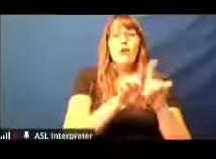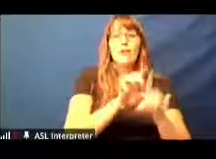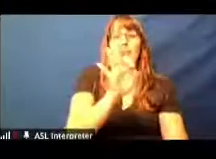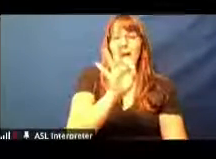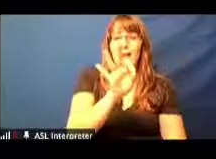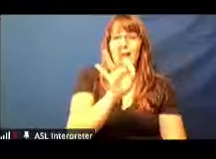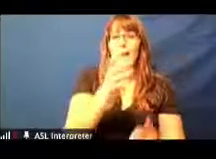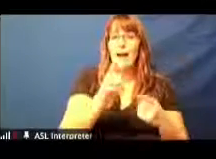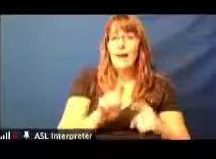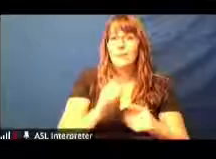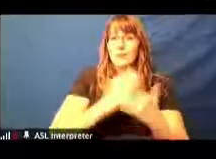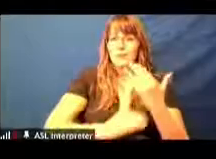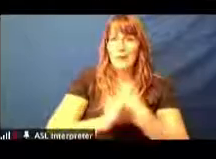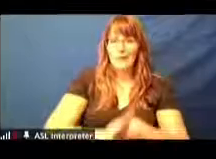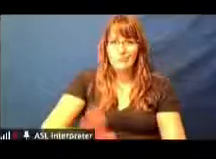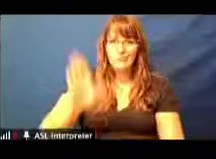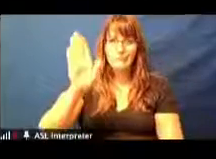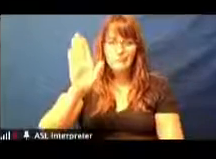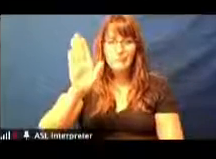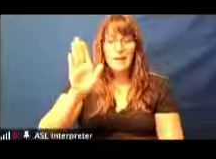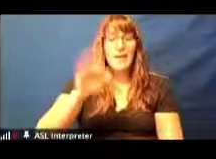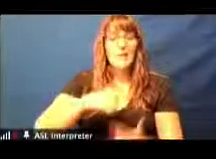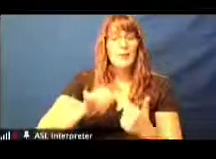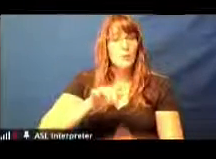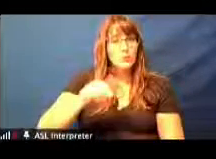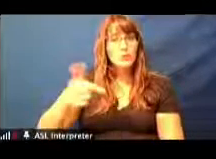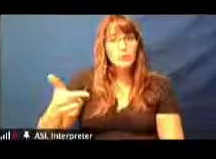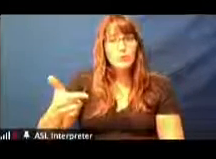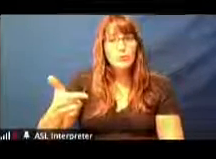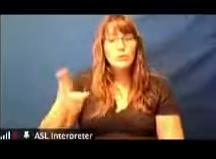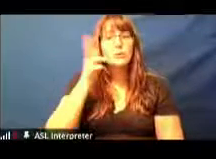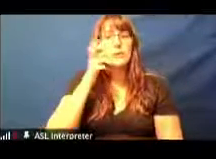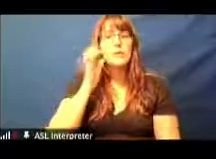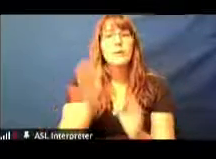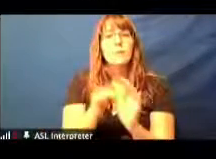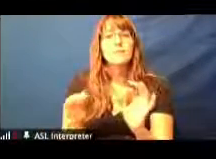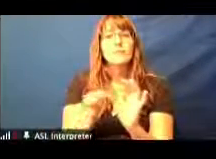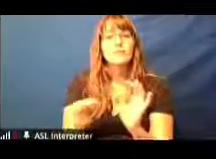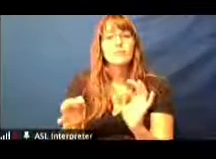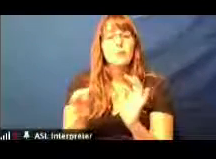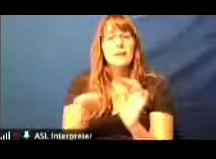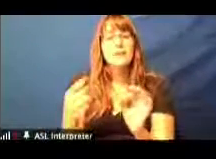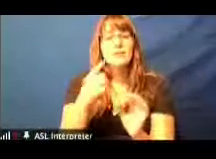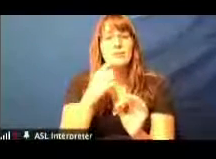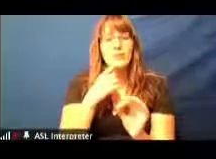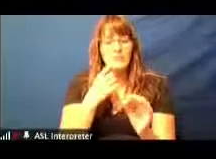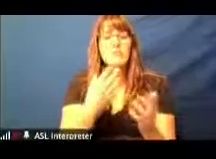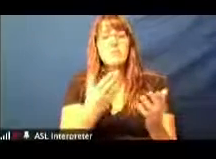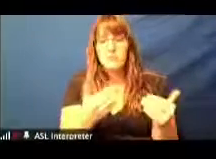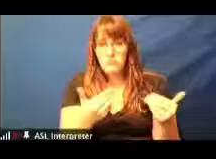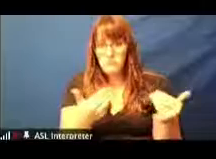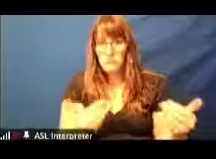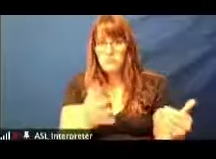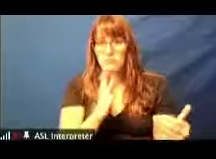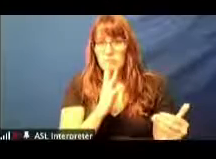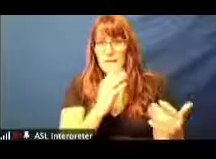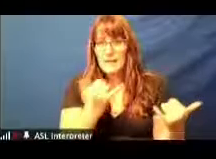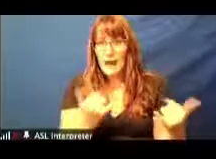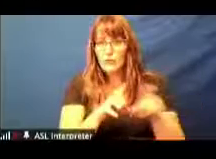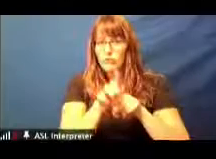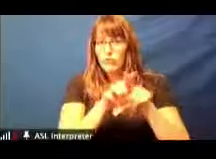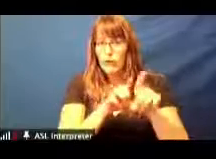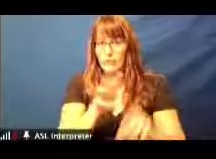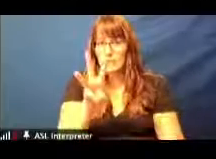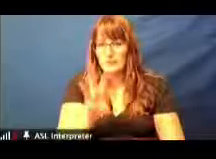for the moderator. When it is your turn to speak, you will hear a message that says the host would like you to talk and to press *6